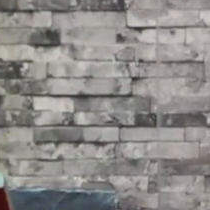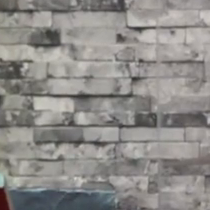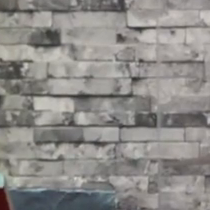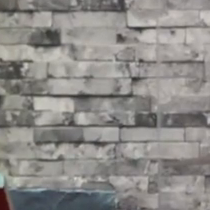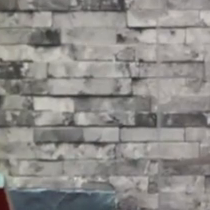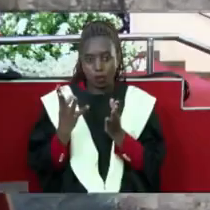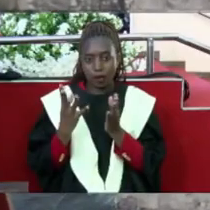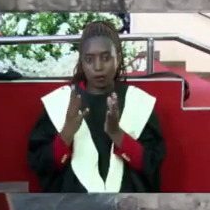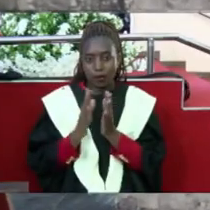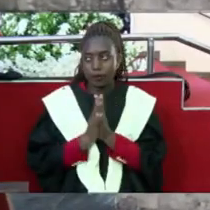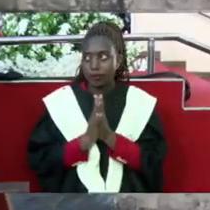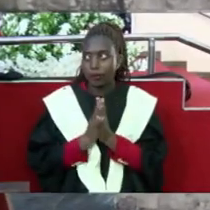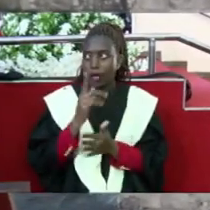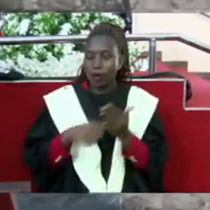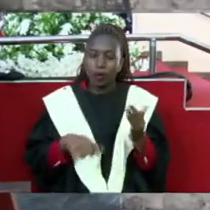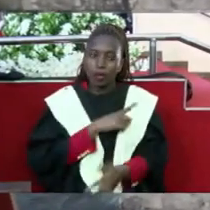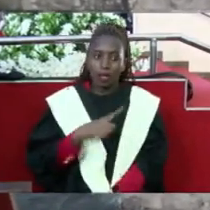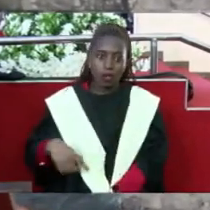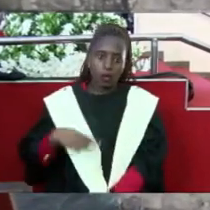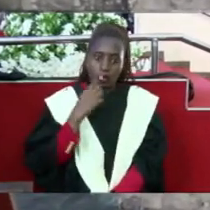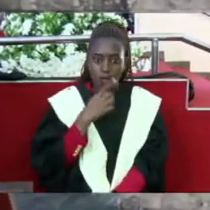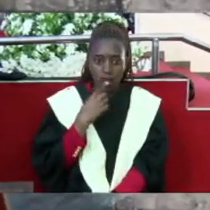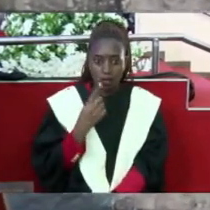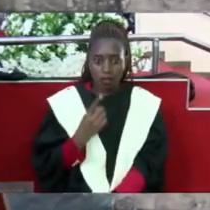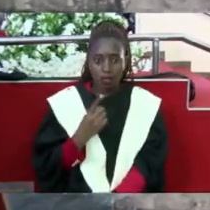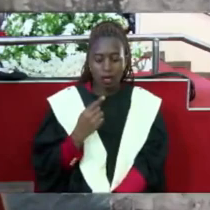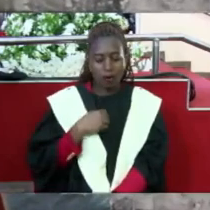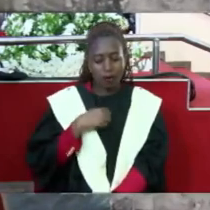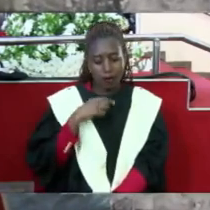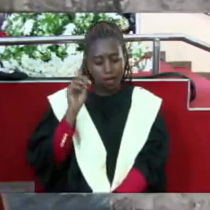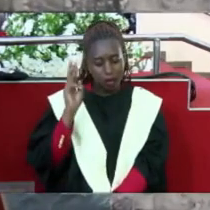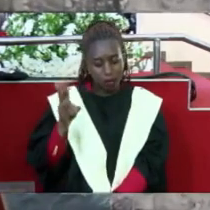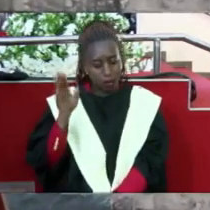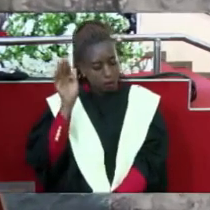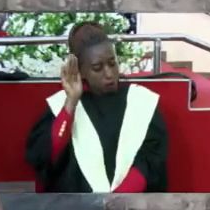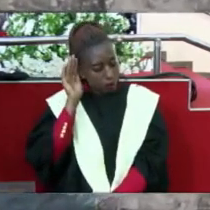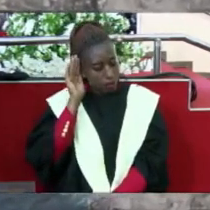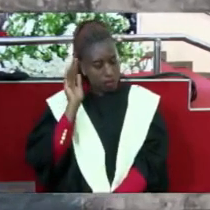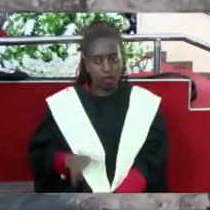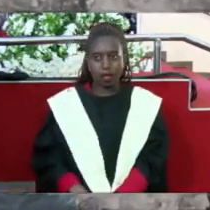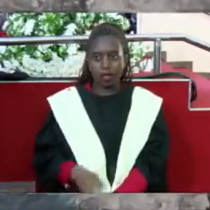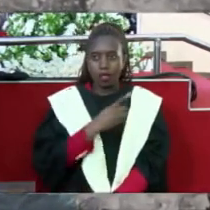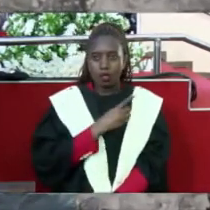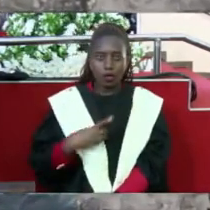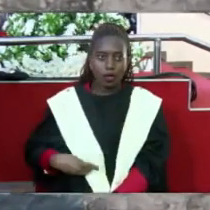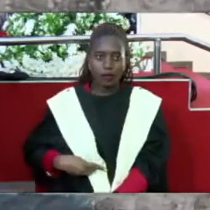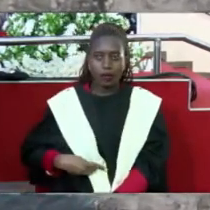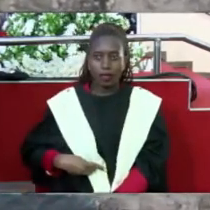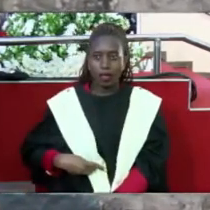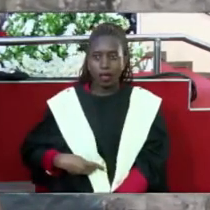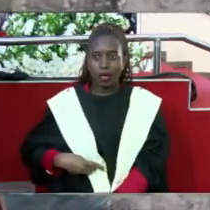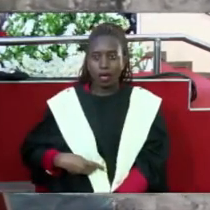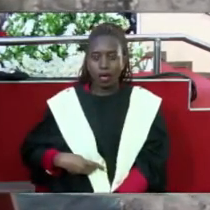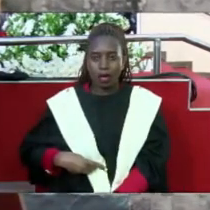Hallelujah. What the Lord says, I'm going to do it. So David confessed that what God